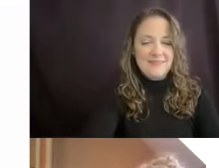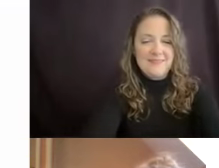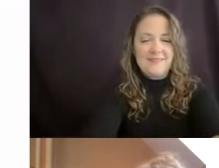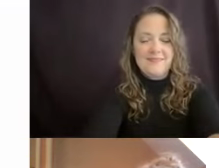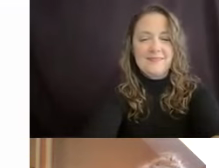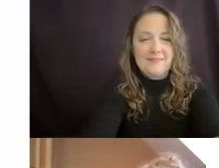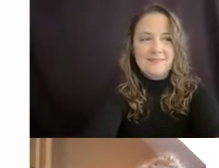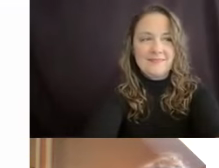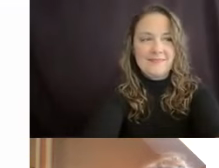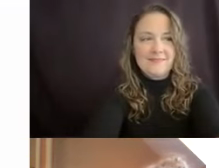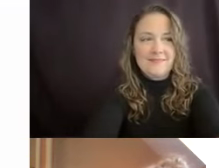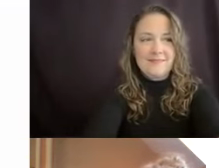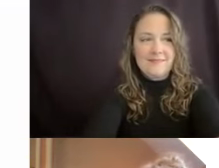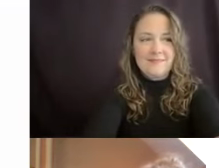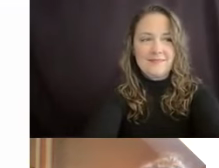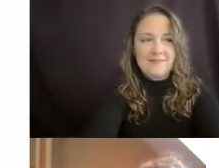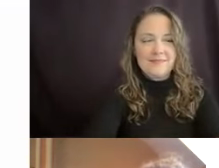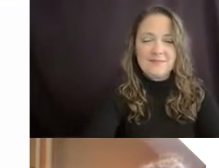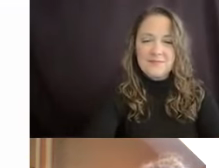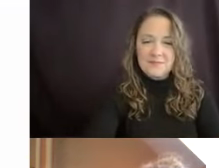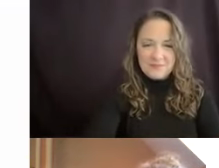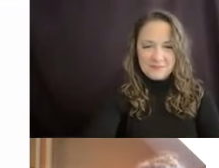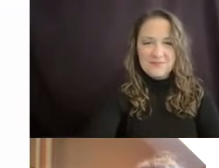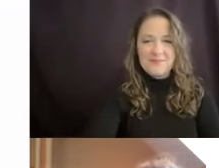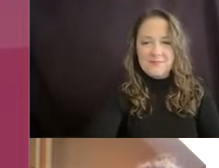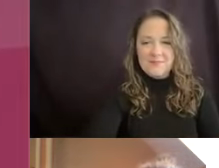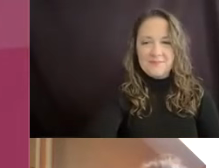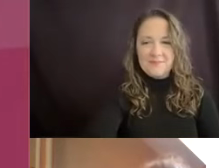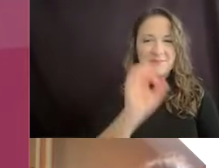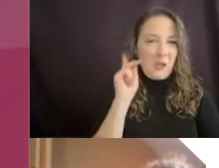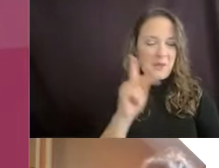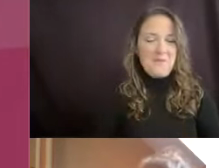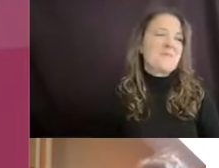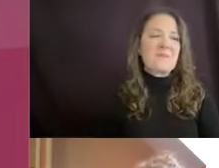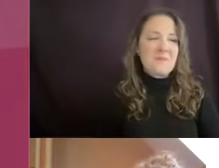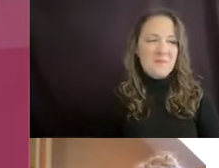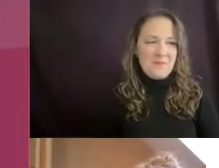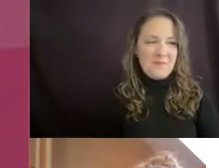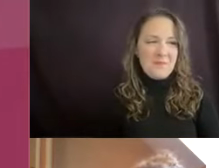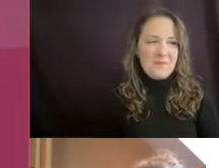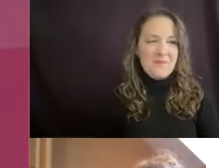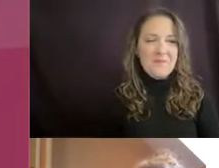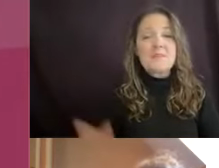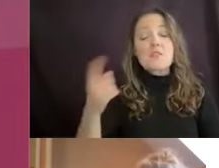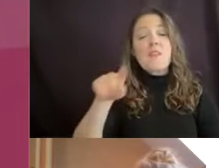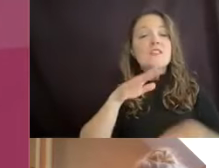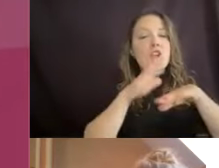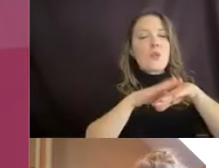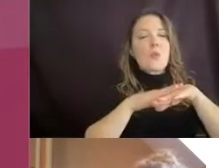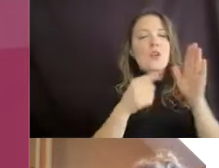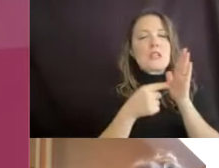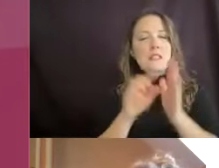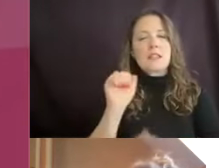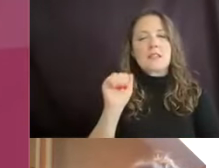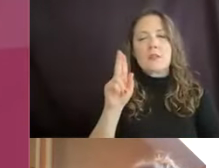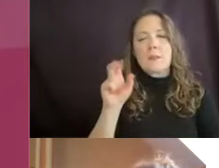Zoom. All right. So let's talk. These are the warning signs of abusive